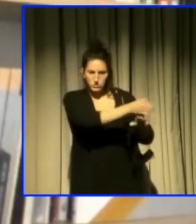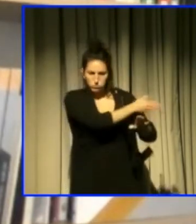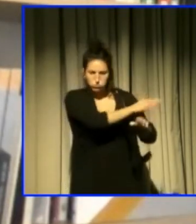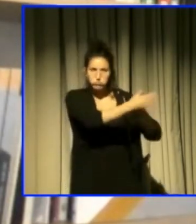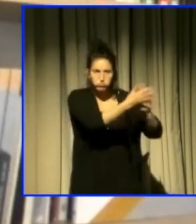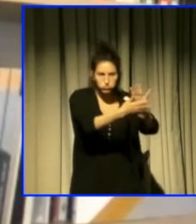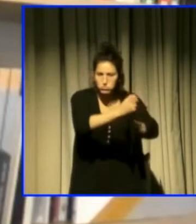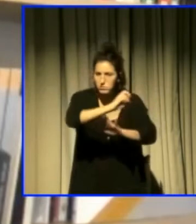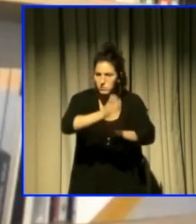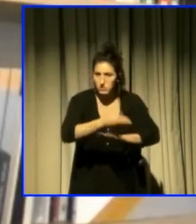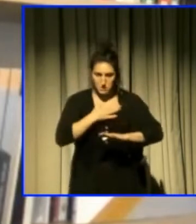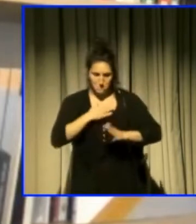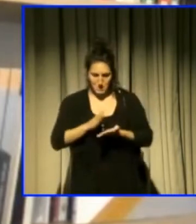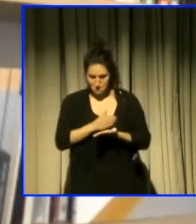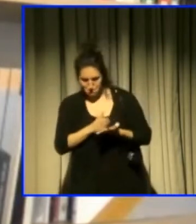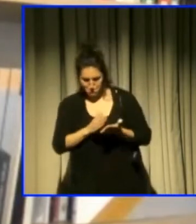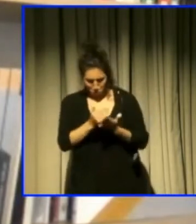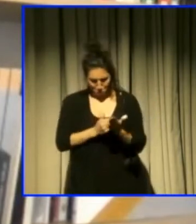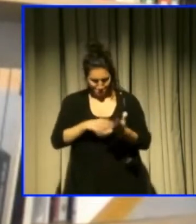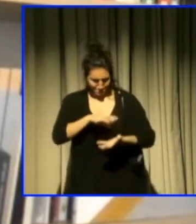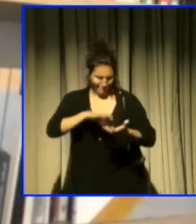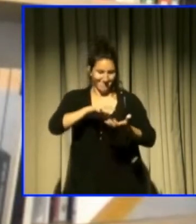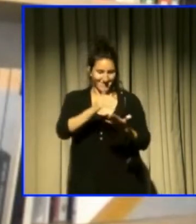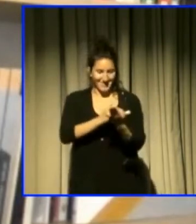actually can be broken down into 3 phases.